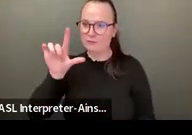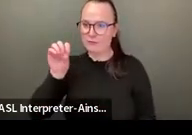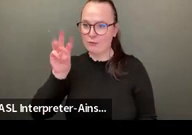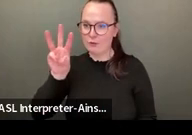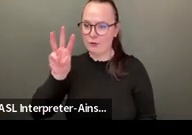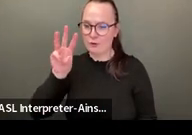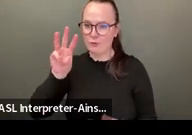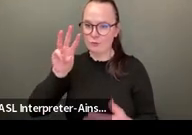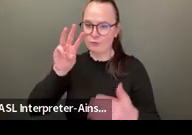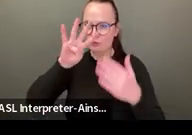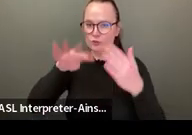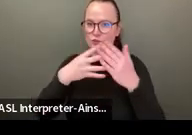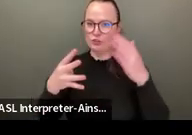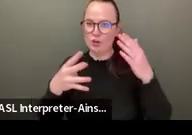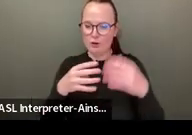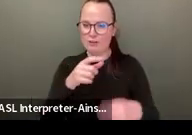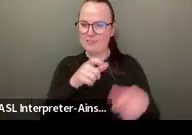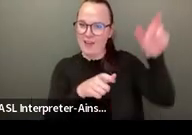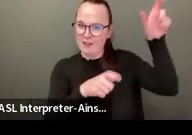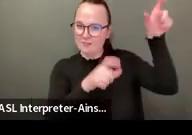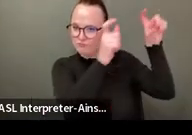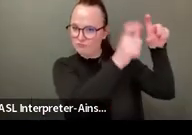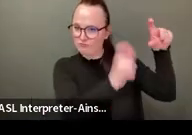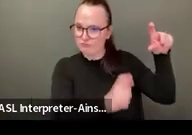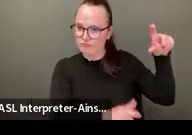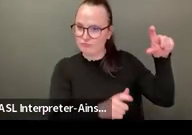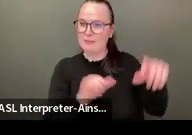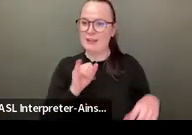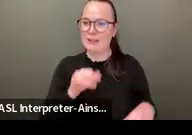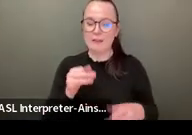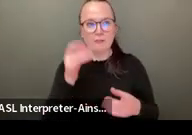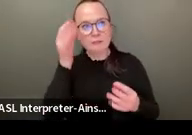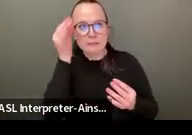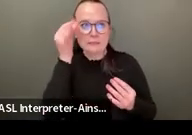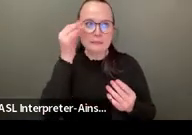you decide whether they're going to take the alternate assessment.